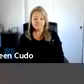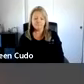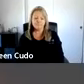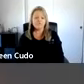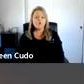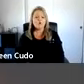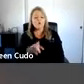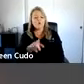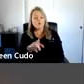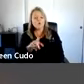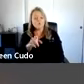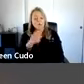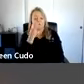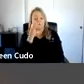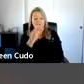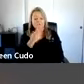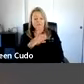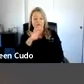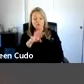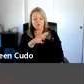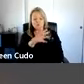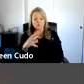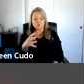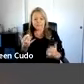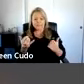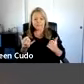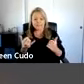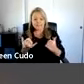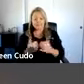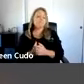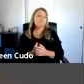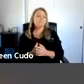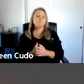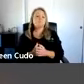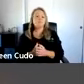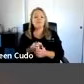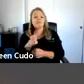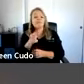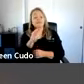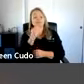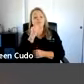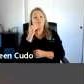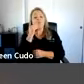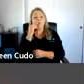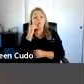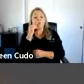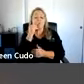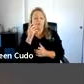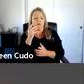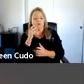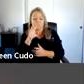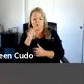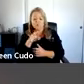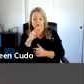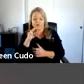So you should be able to see my screen at this point, and this is the home screen for